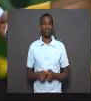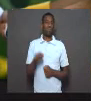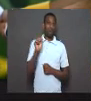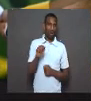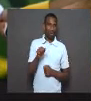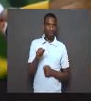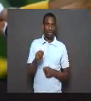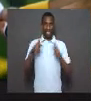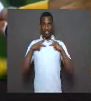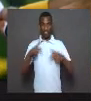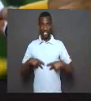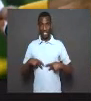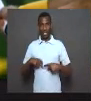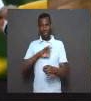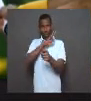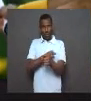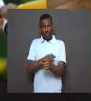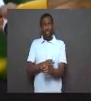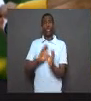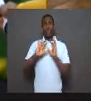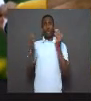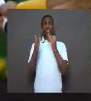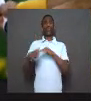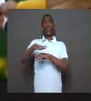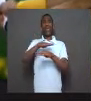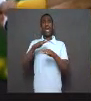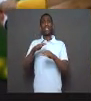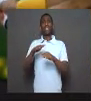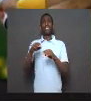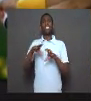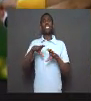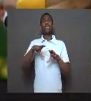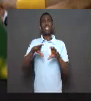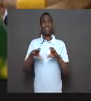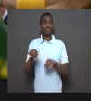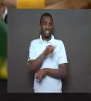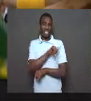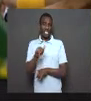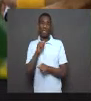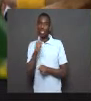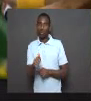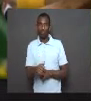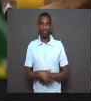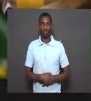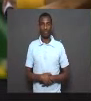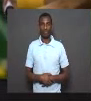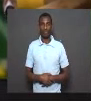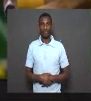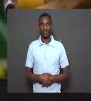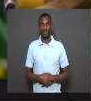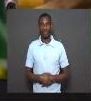of course, the physical forces acting on the ball are not the same.